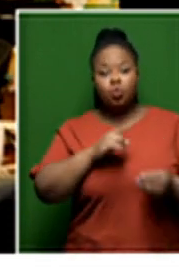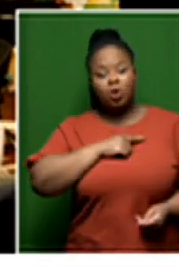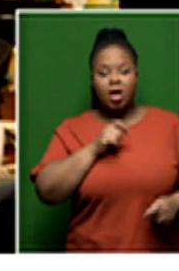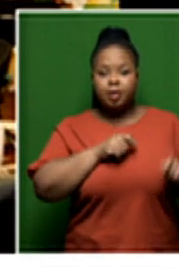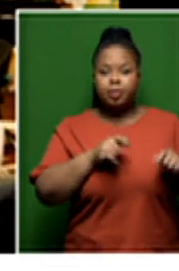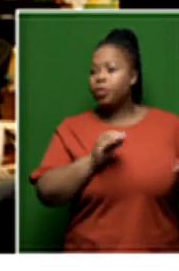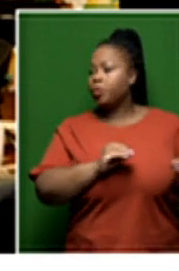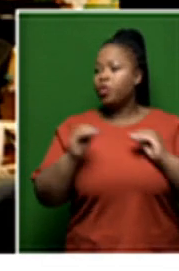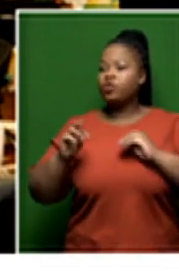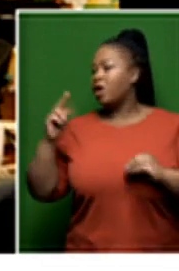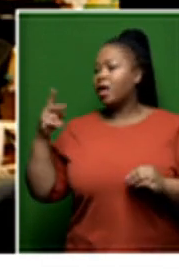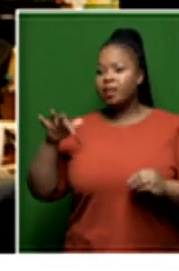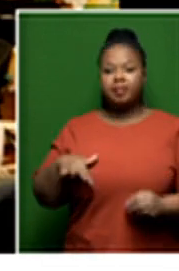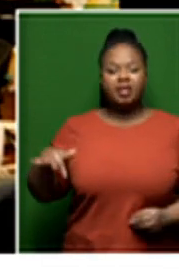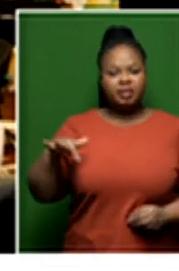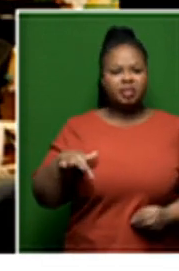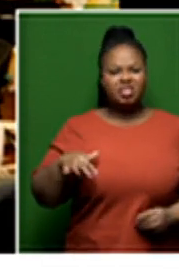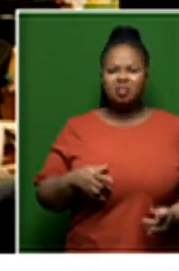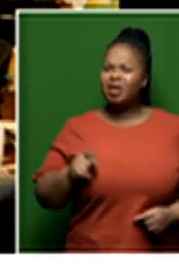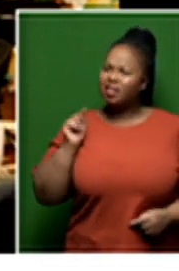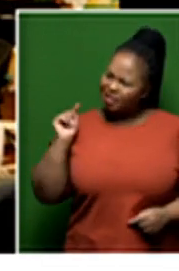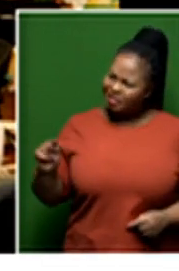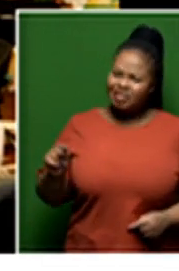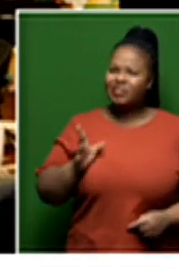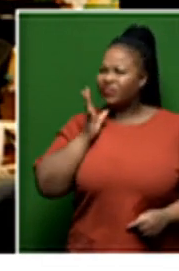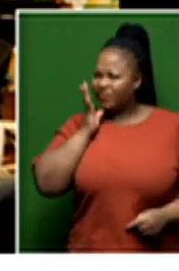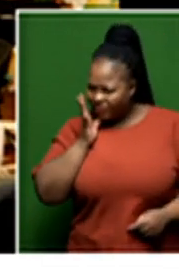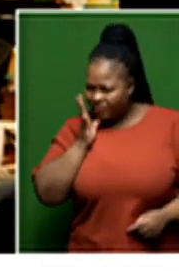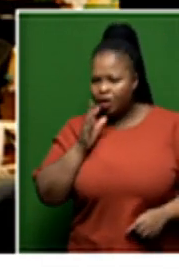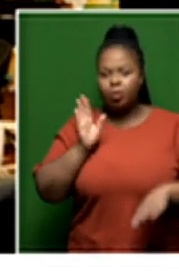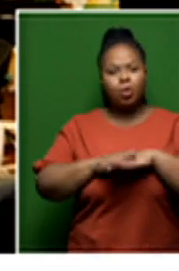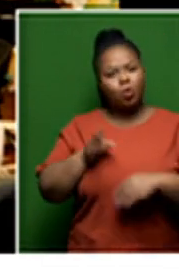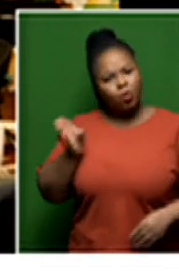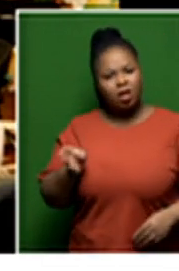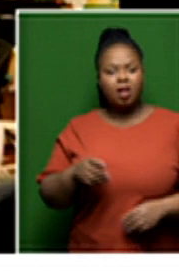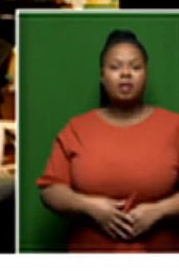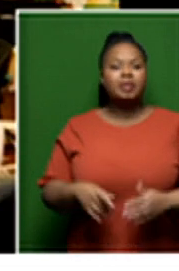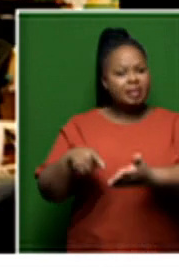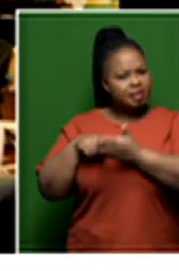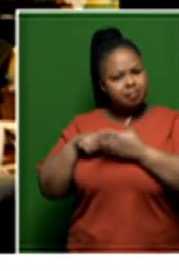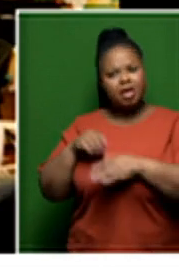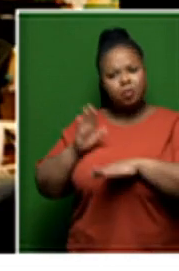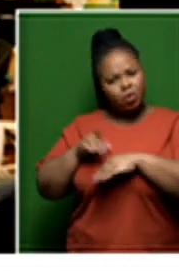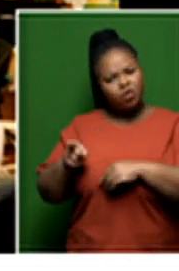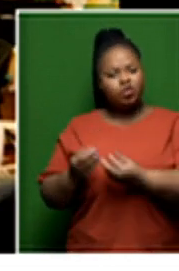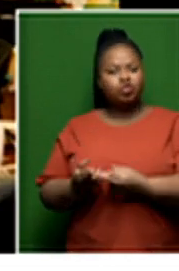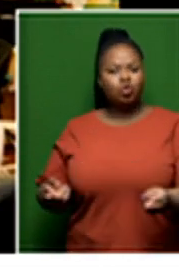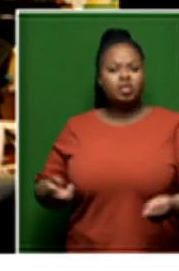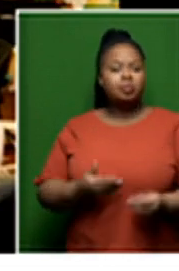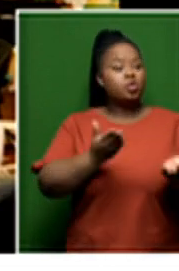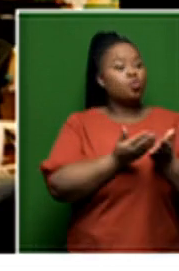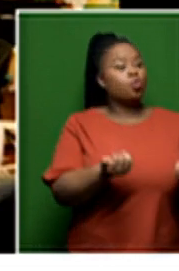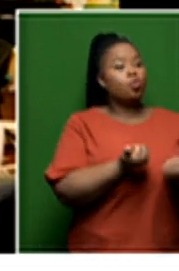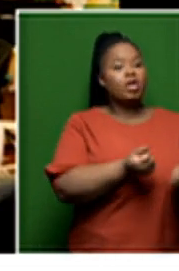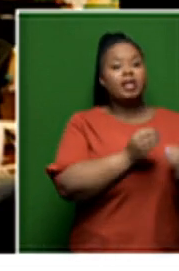other places. And where people are moving to, there's going to be overcrowding, there's going to be a huge demand for resources. So those